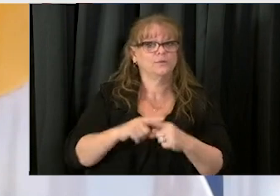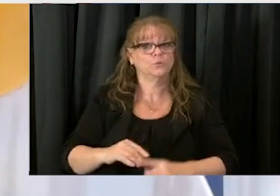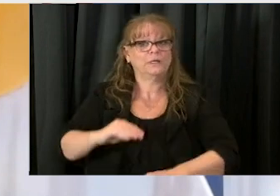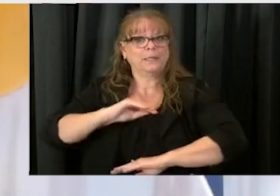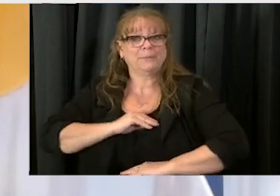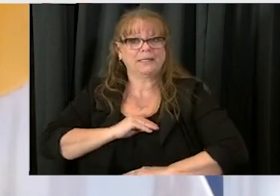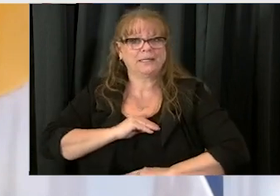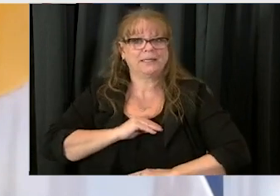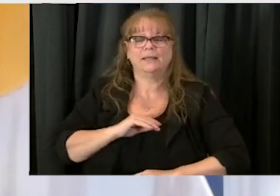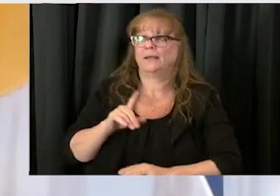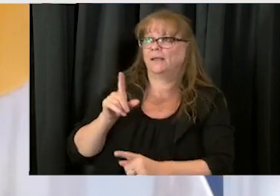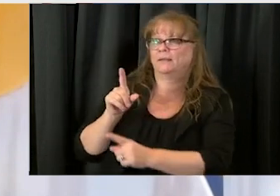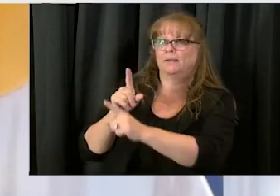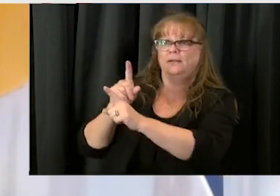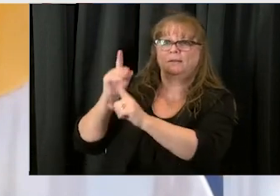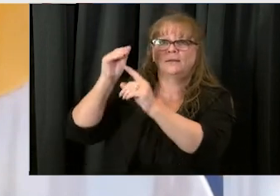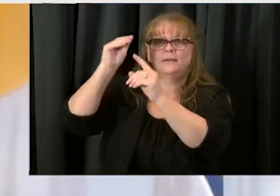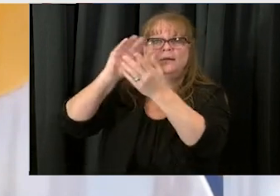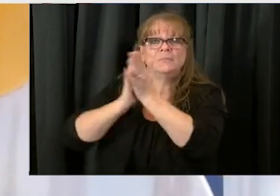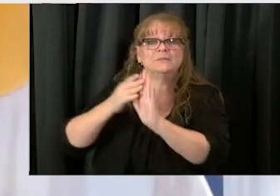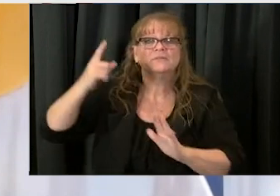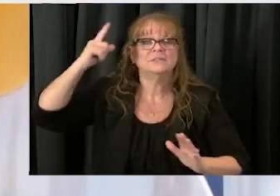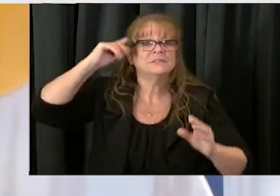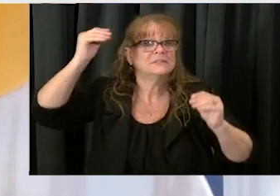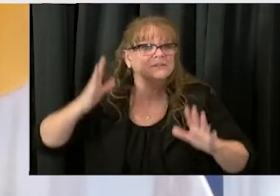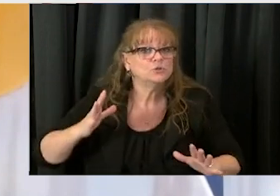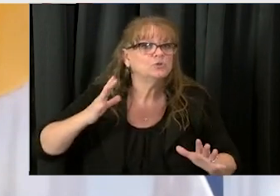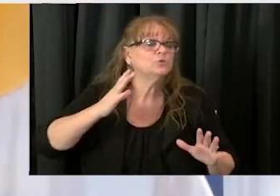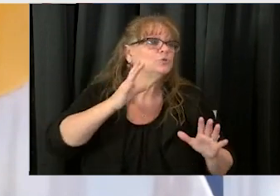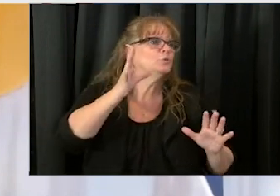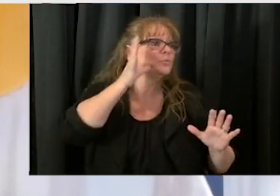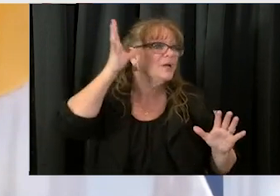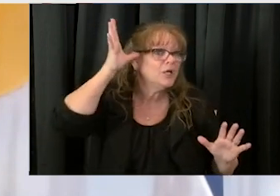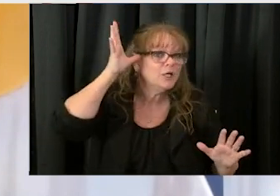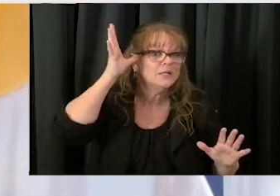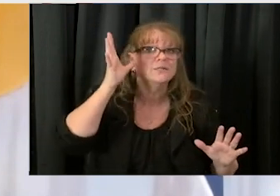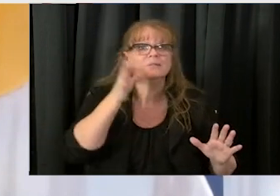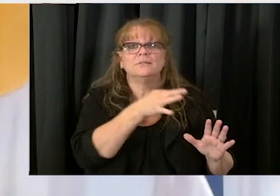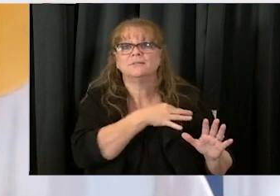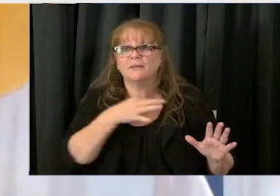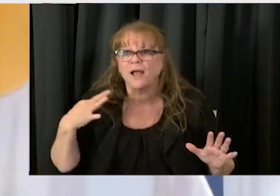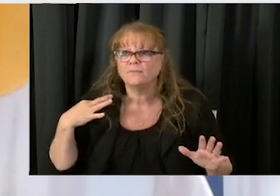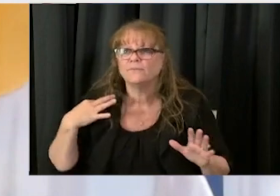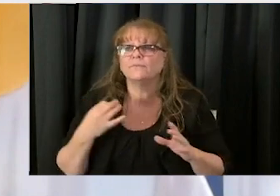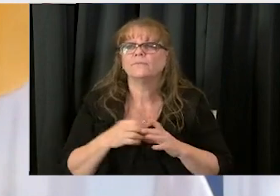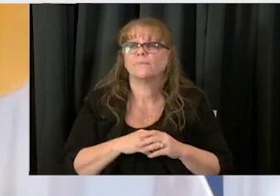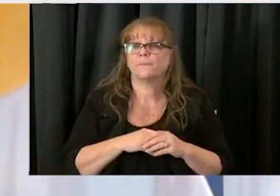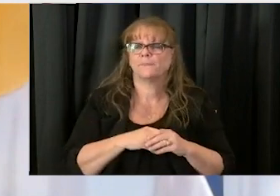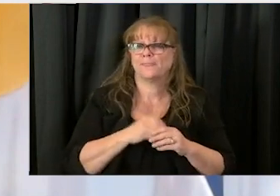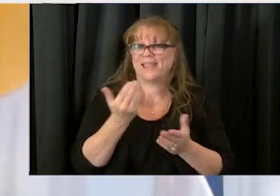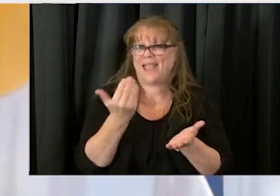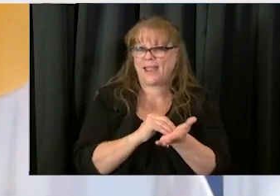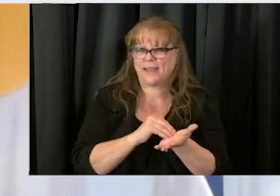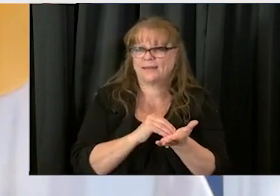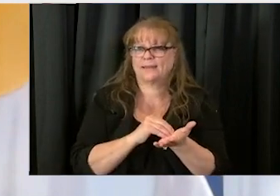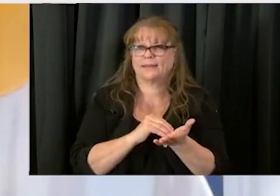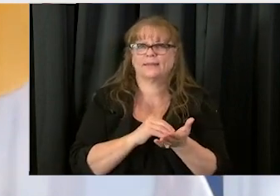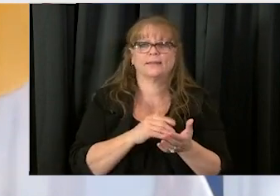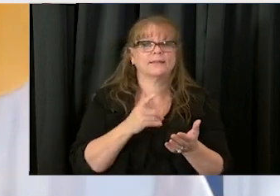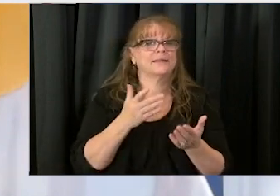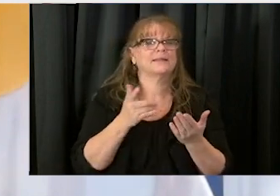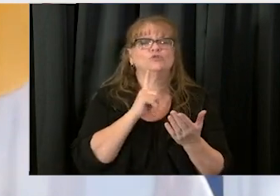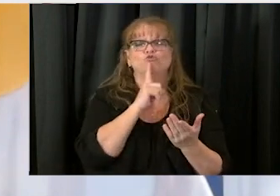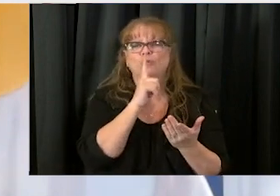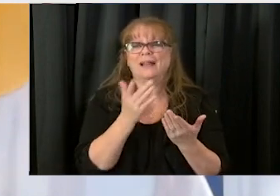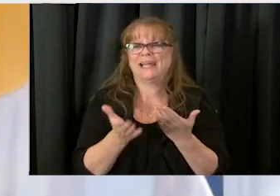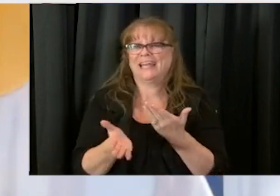Logistic. This is your first question. Logistics on the easy part. I mean, we can set up a clinic anywhere. But what we did is we did move educators and